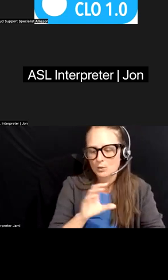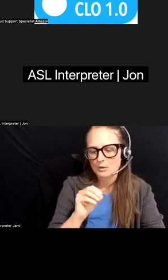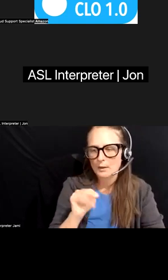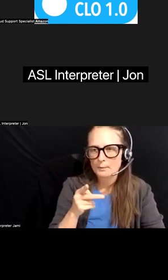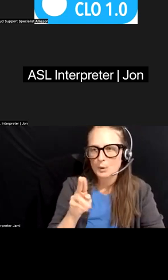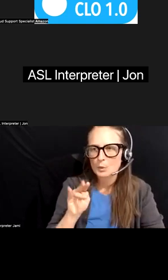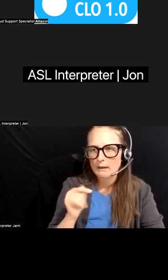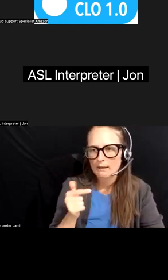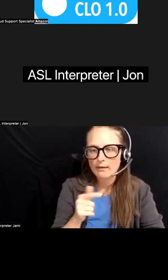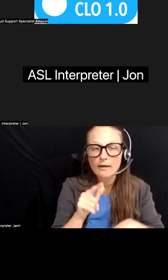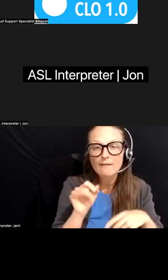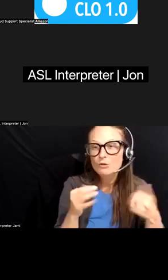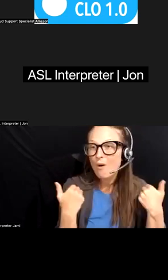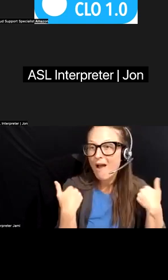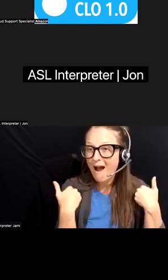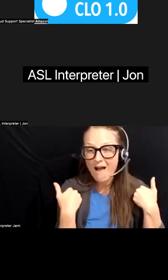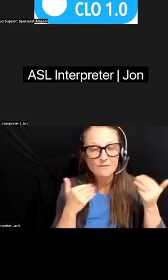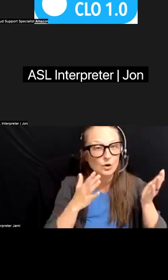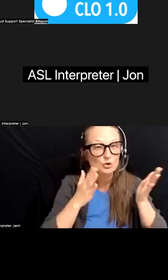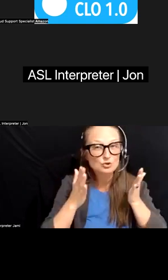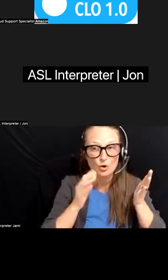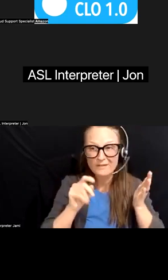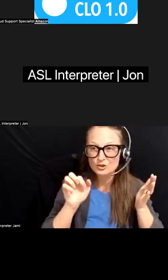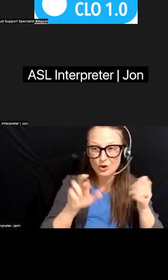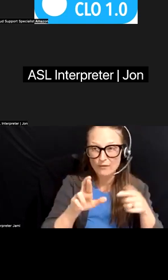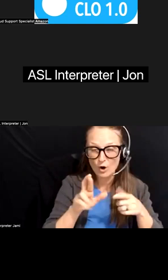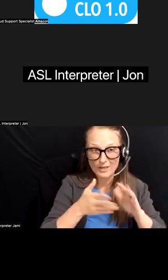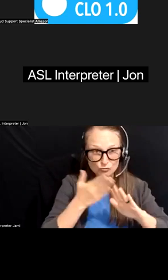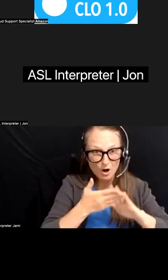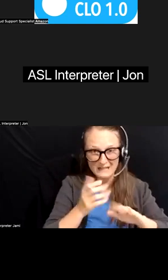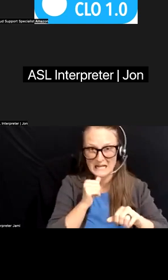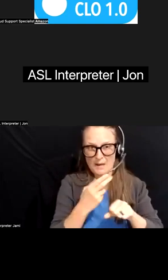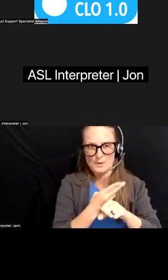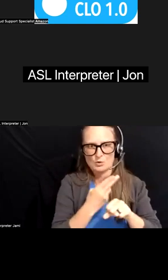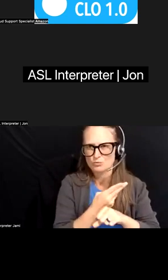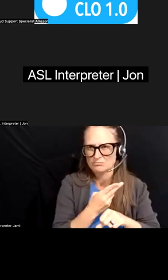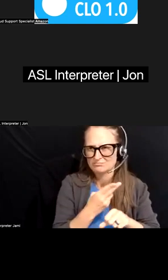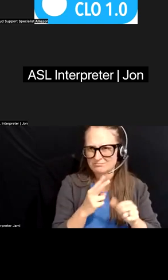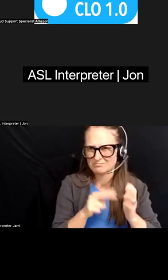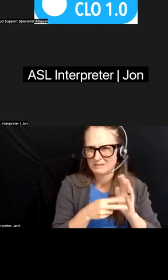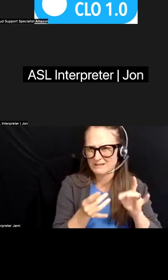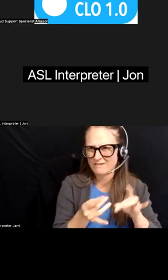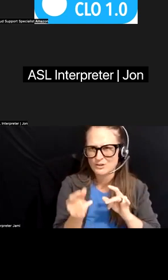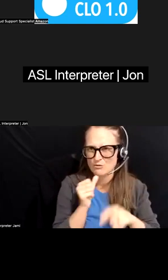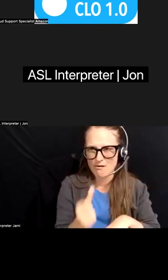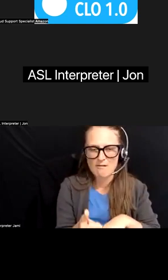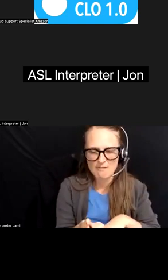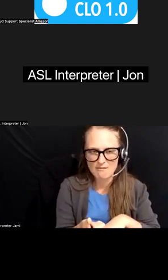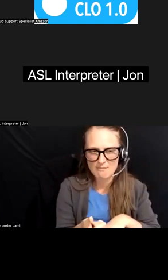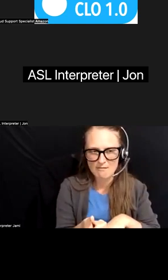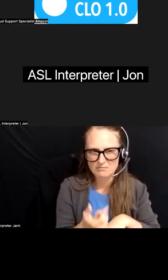If you have a server that's running and not utilized, that's inefficient, right? So we said